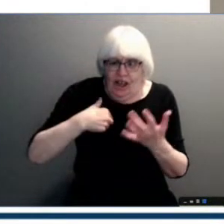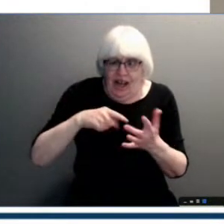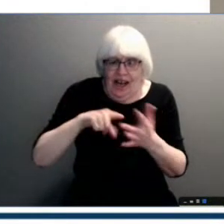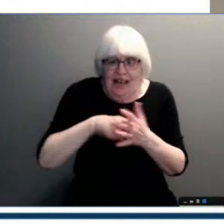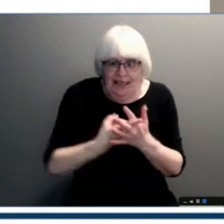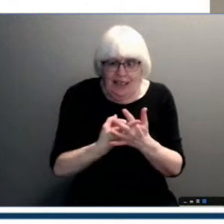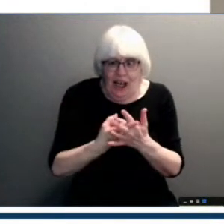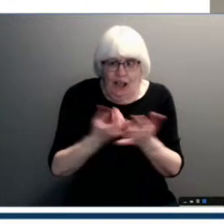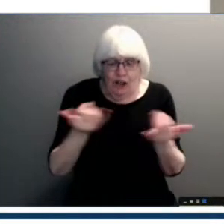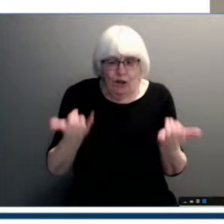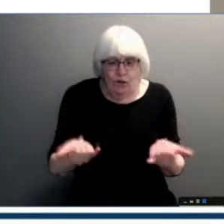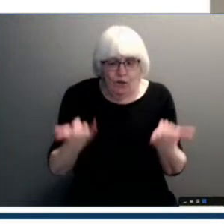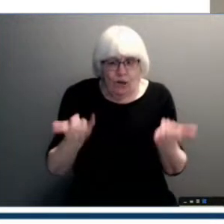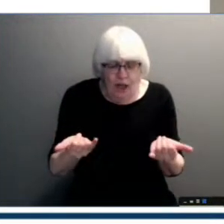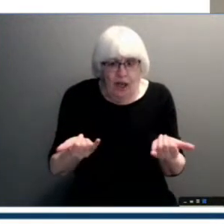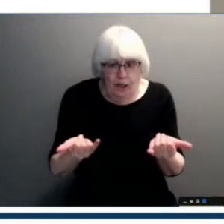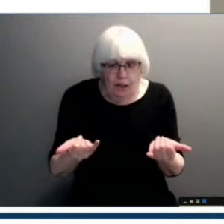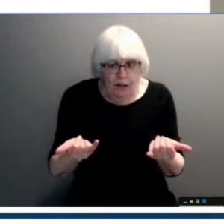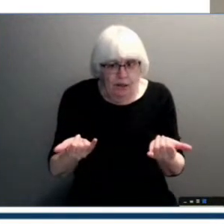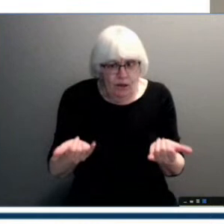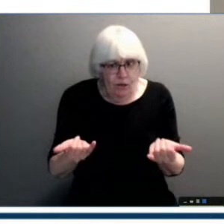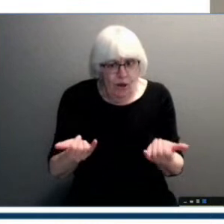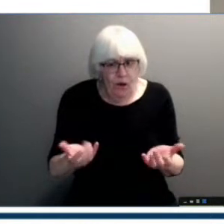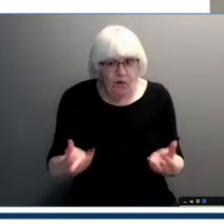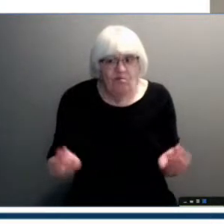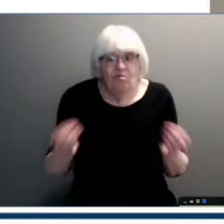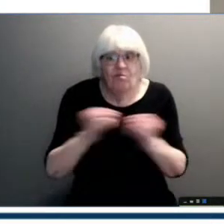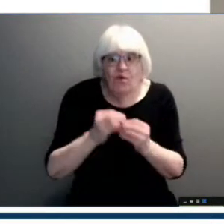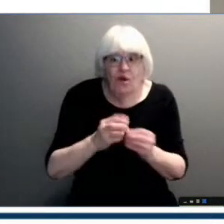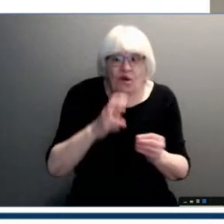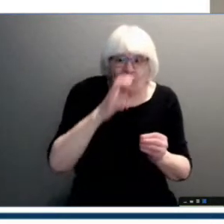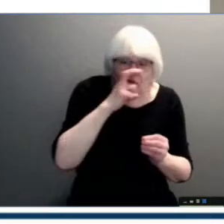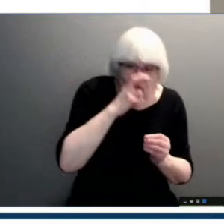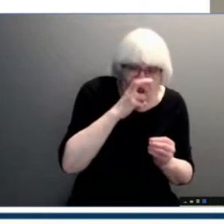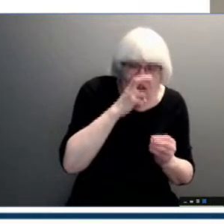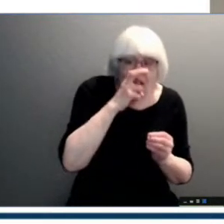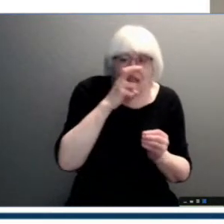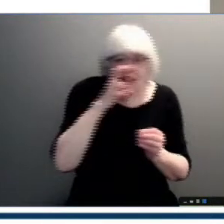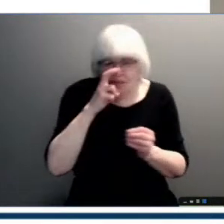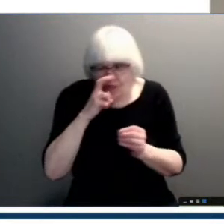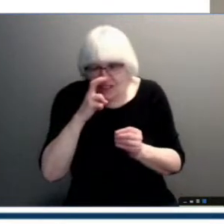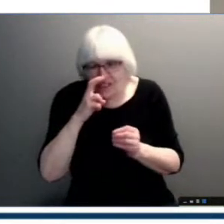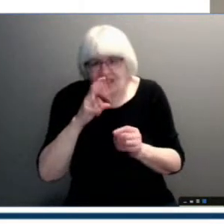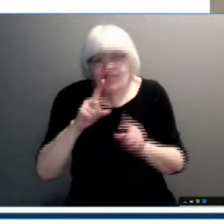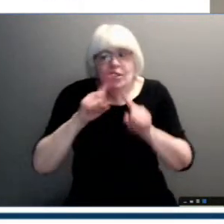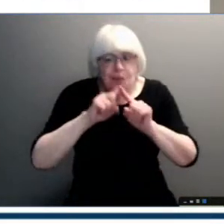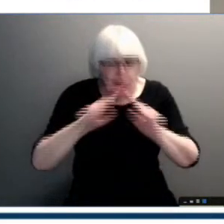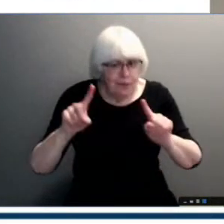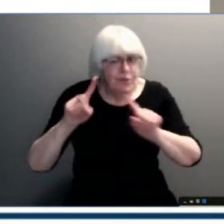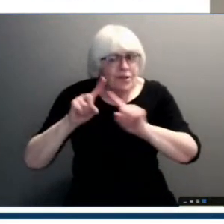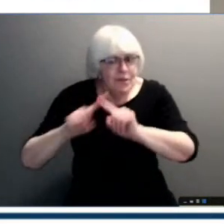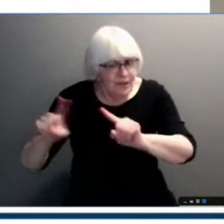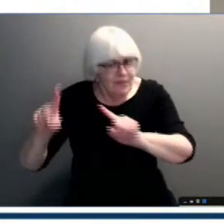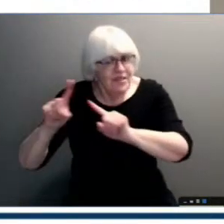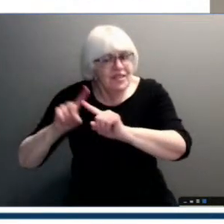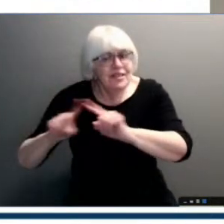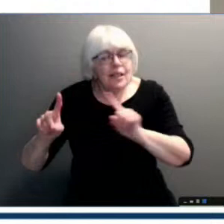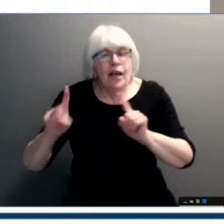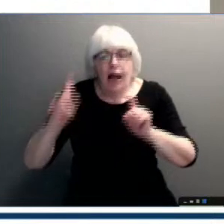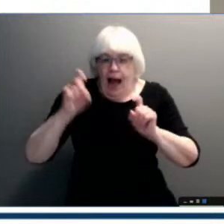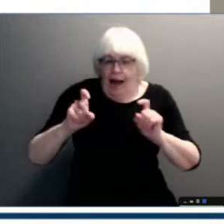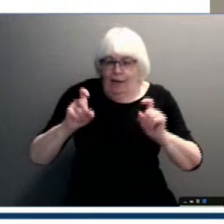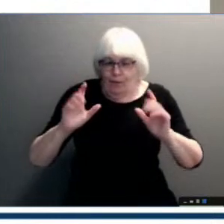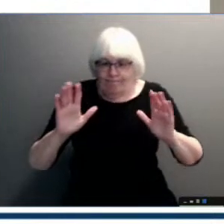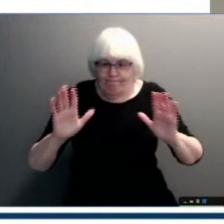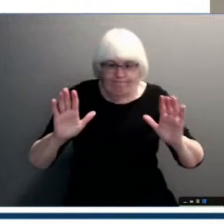Every layer of restrictions has their own set of impacts. So as I said, we believe we have the right balance for today.